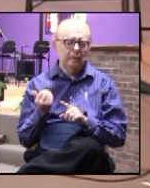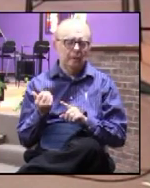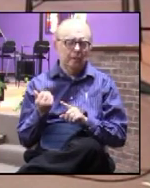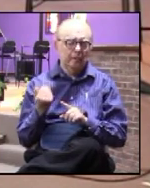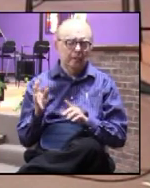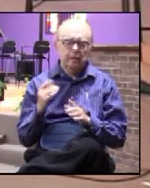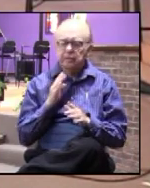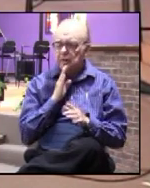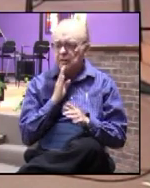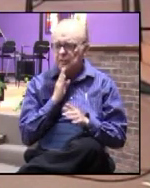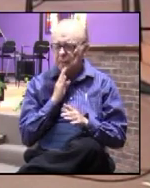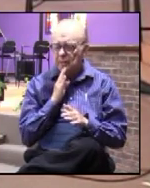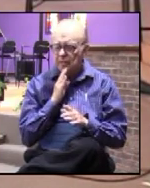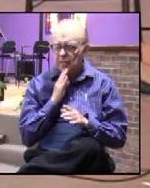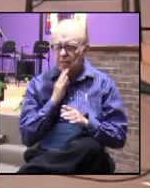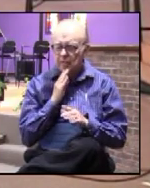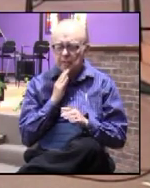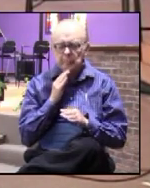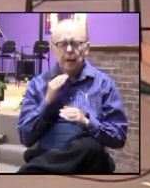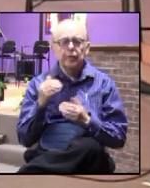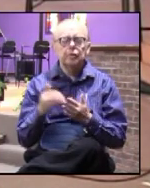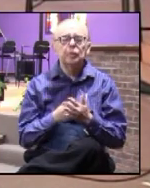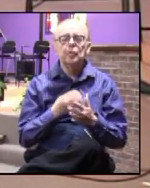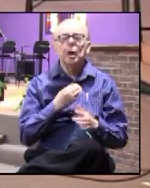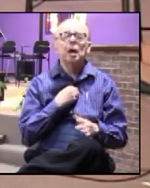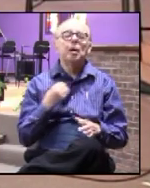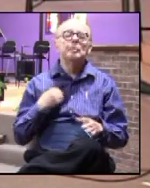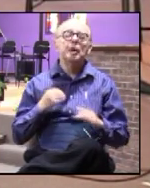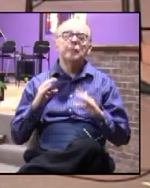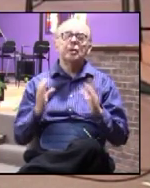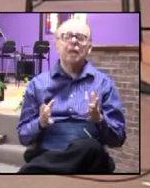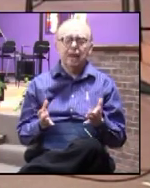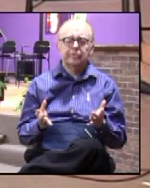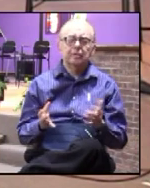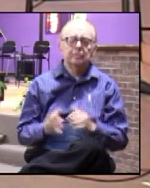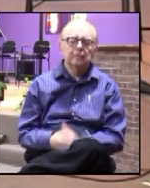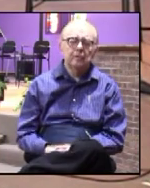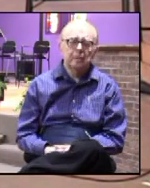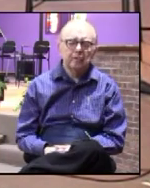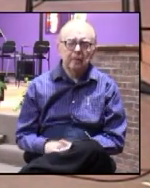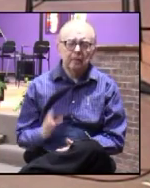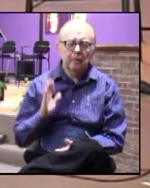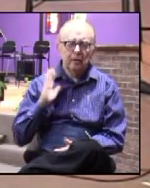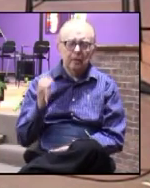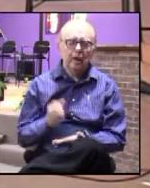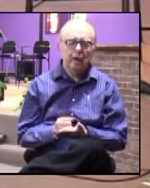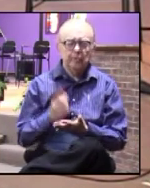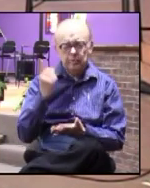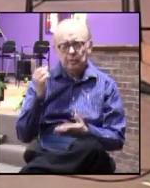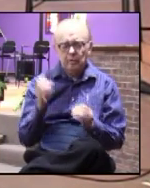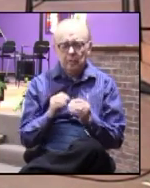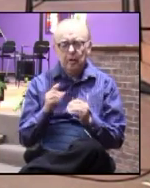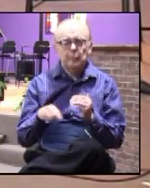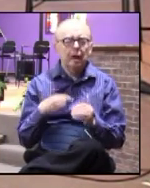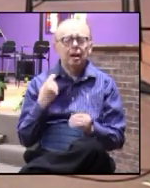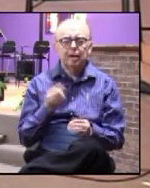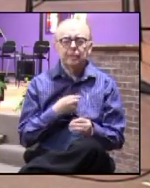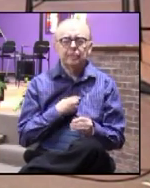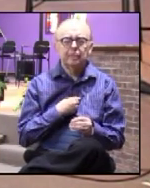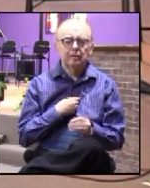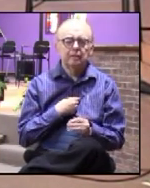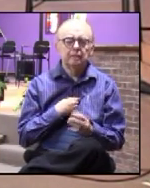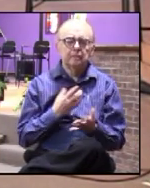talking about a new member class, okay? And so that will help you to understand more about who we are, what